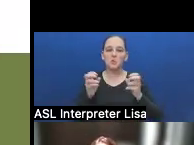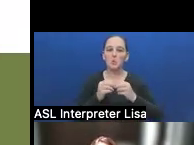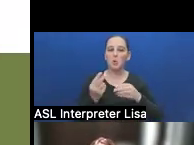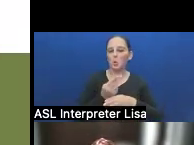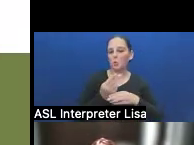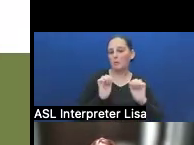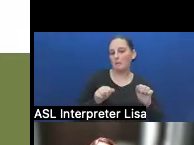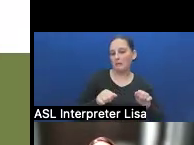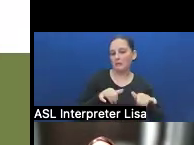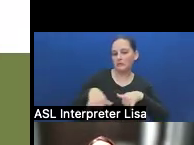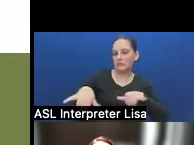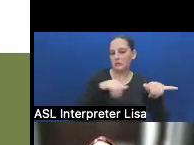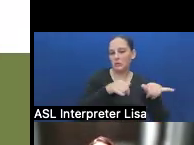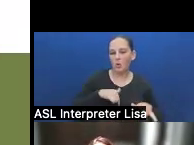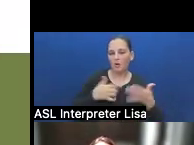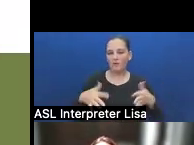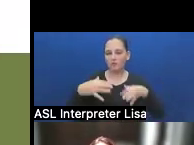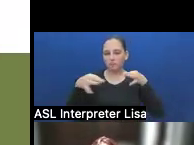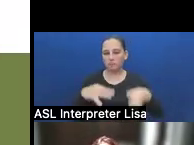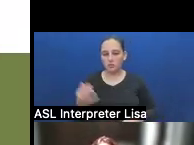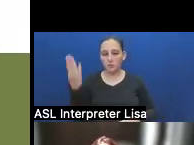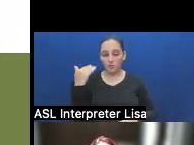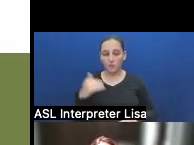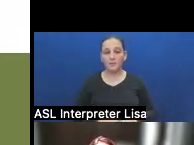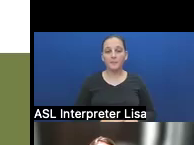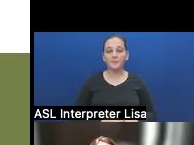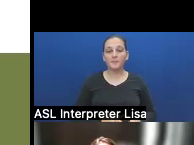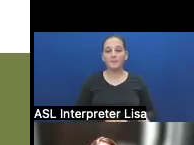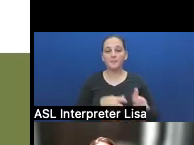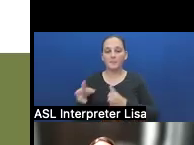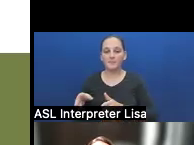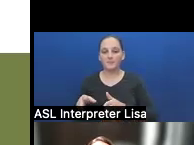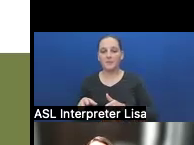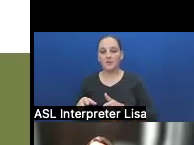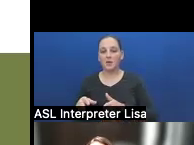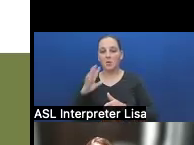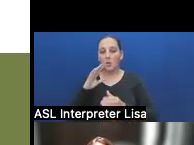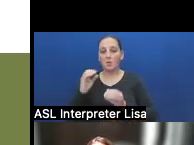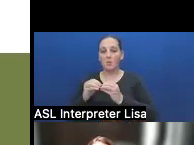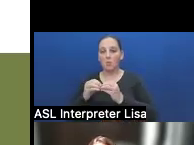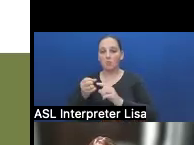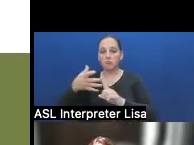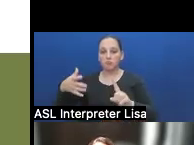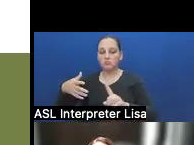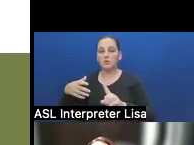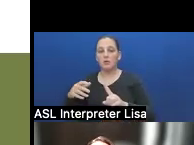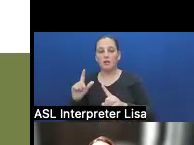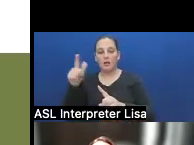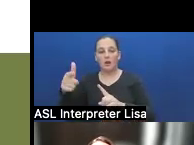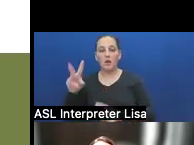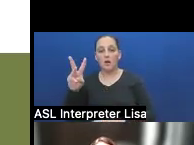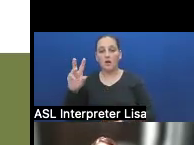talked about before. The next thing we've talked about WCAG, and we'll talk about in a second. There is a WCAG 3.0 out there